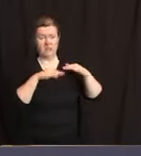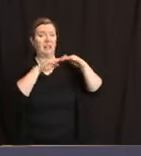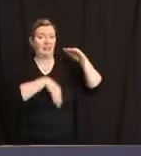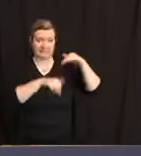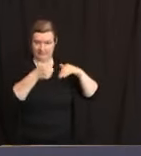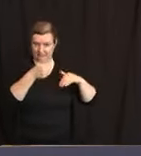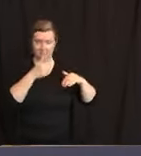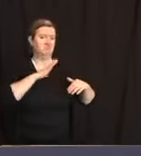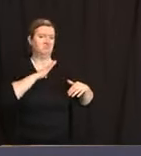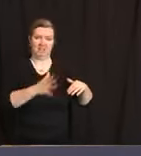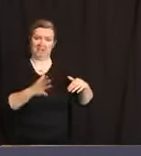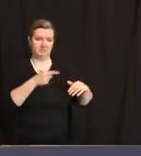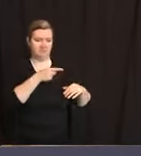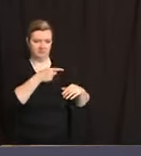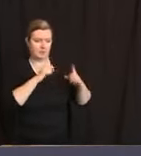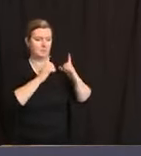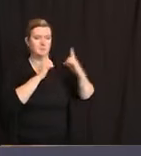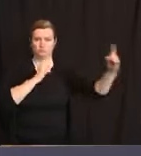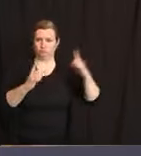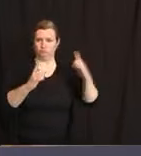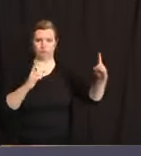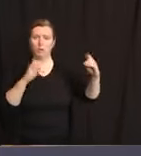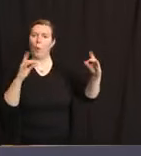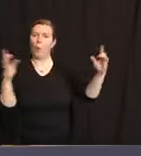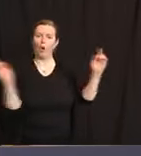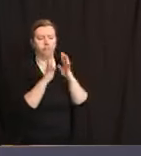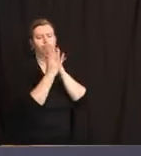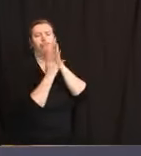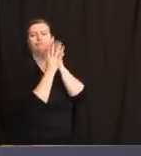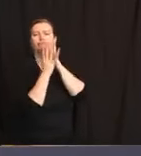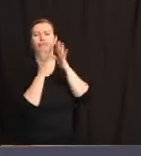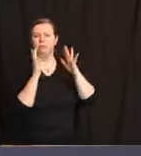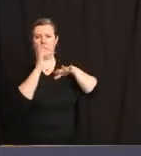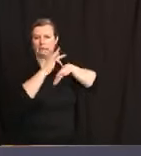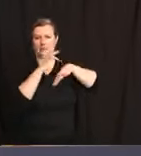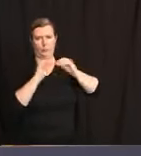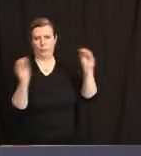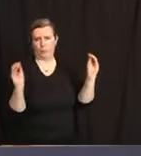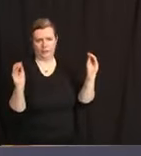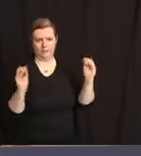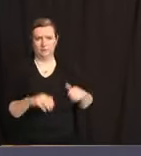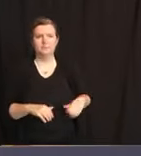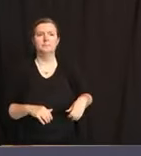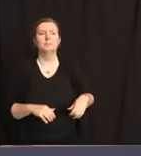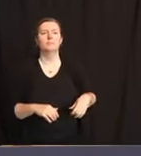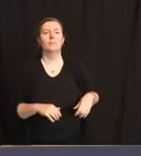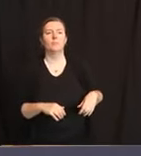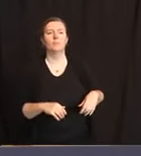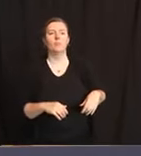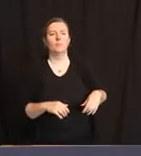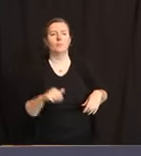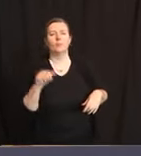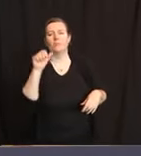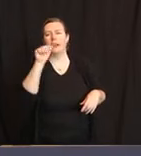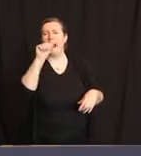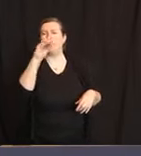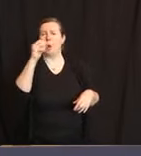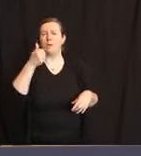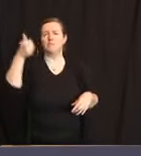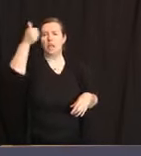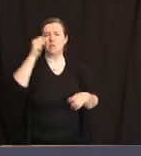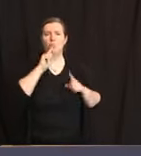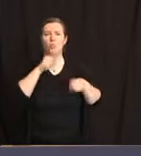in a space as long as they're socially distancing, right? The administrative order issued by the colonel says that you have a